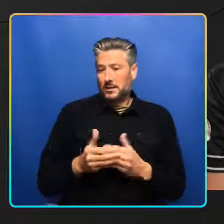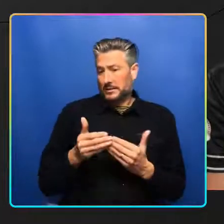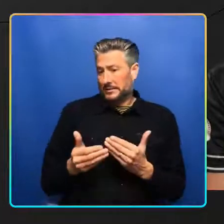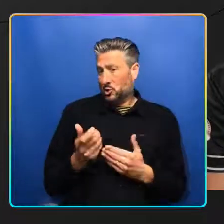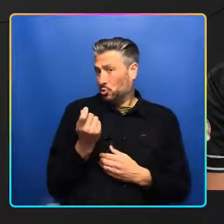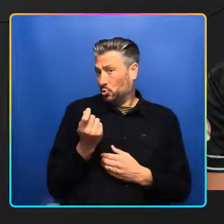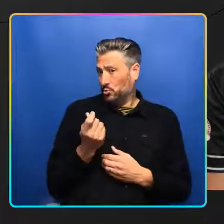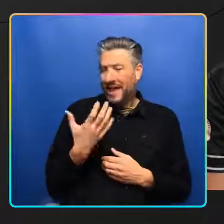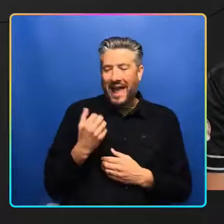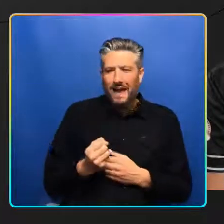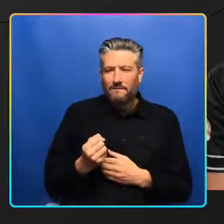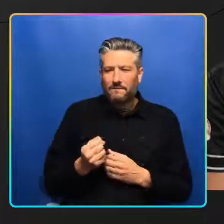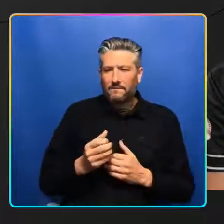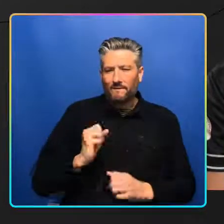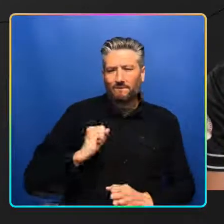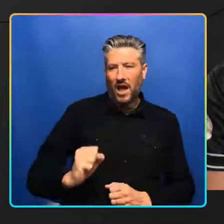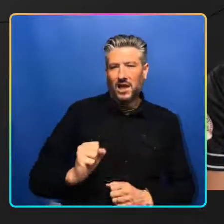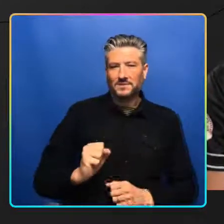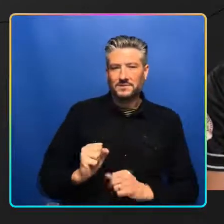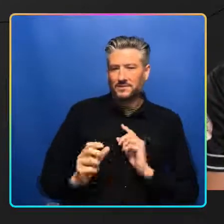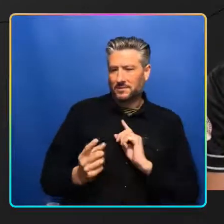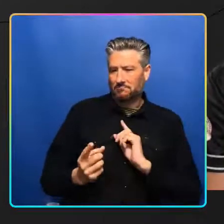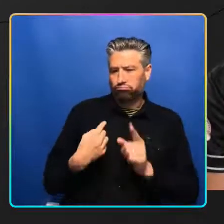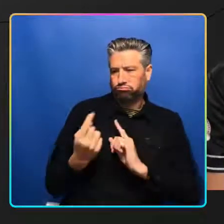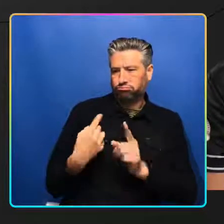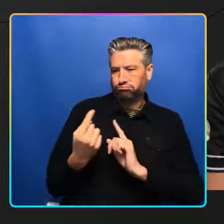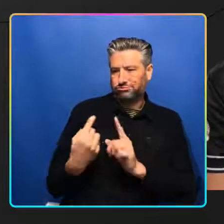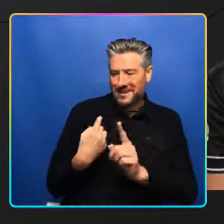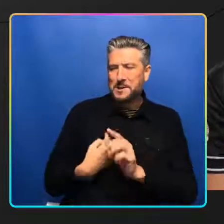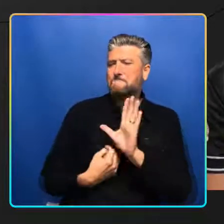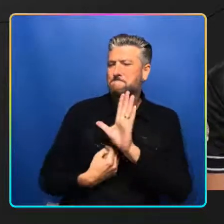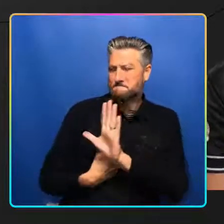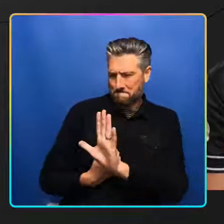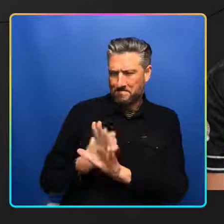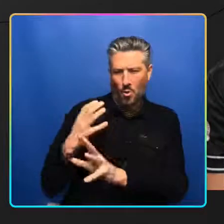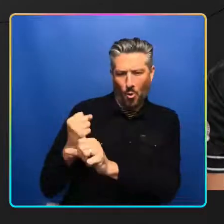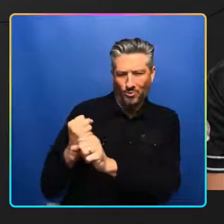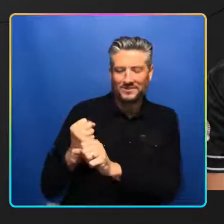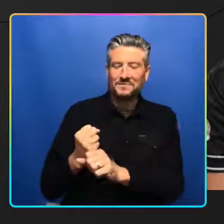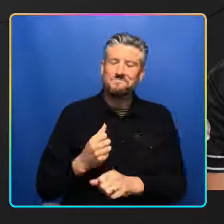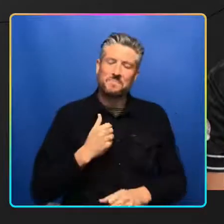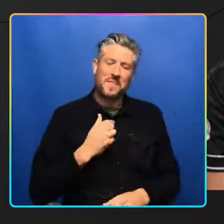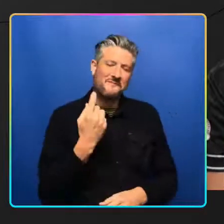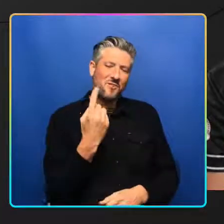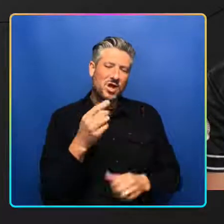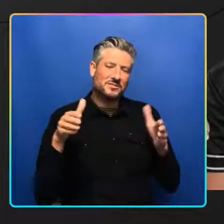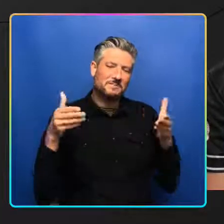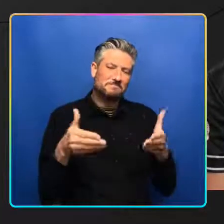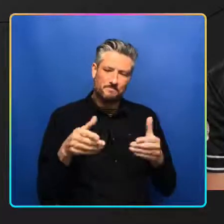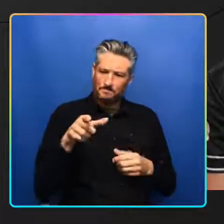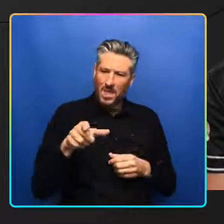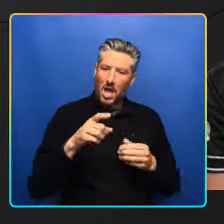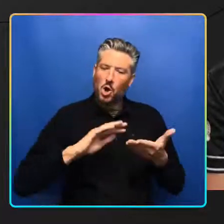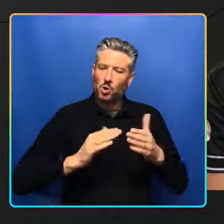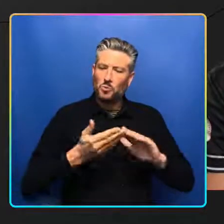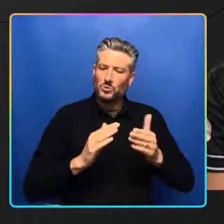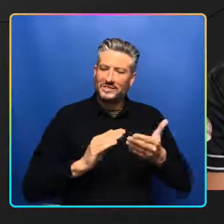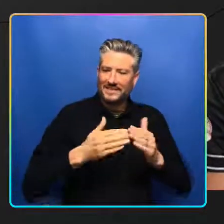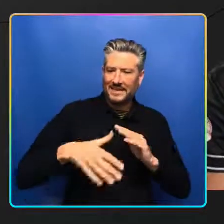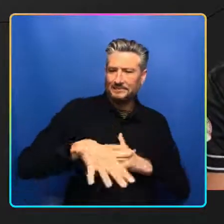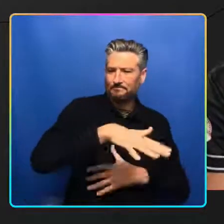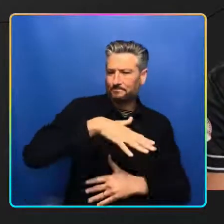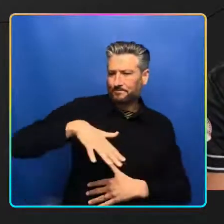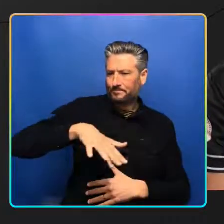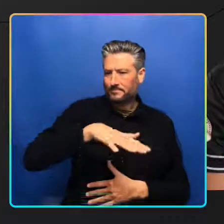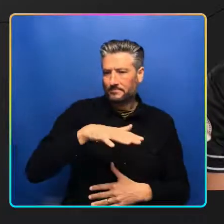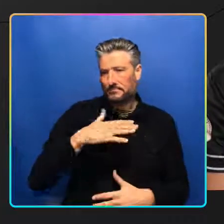coming. We wanted to briefly talk about community, because I know you originally from the